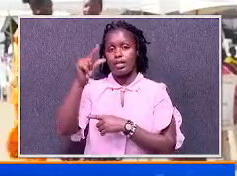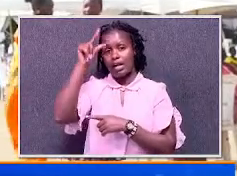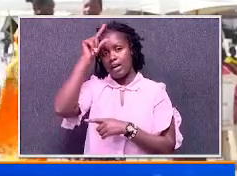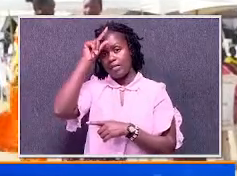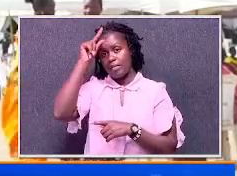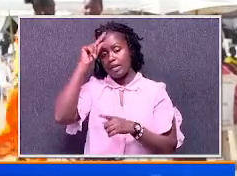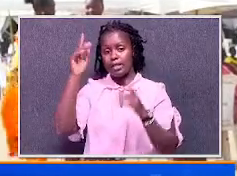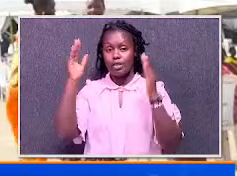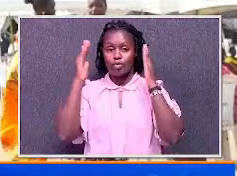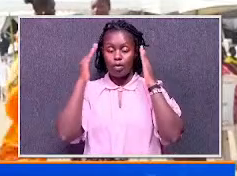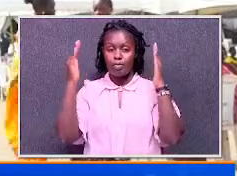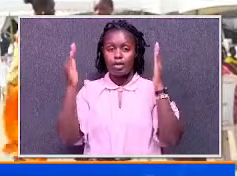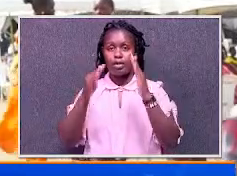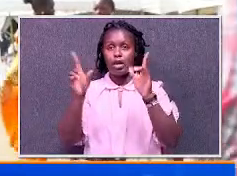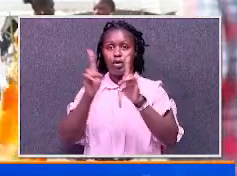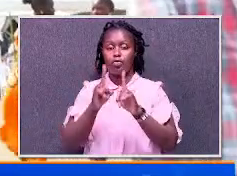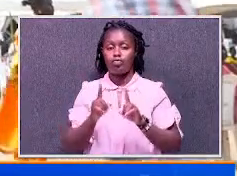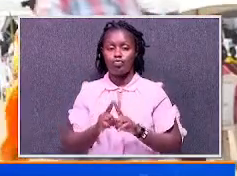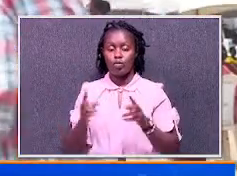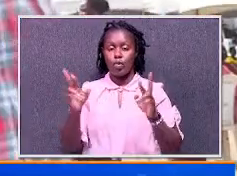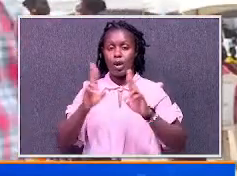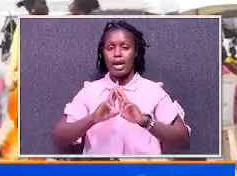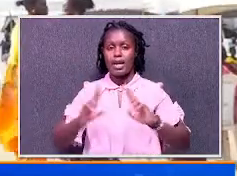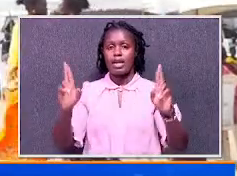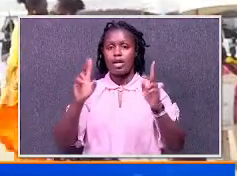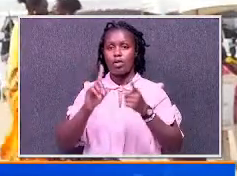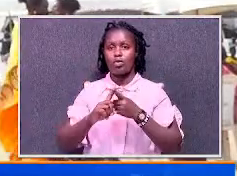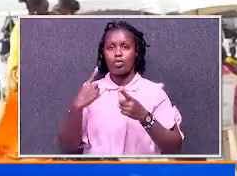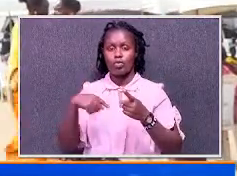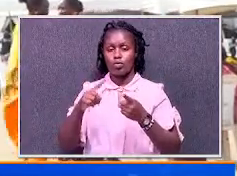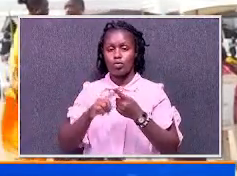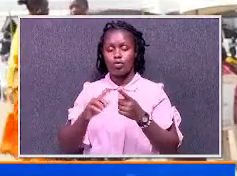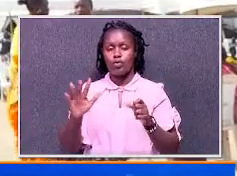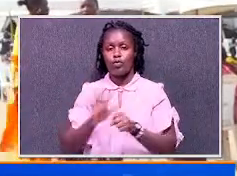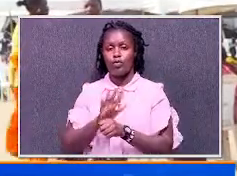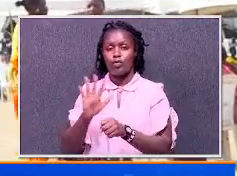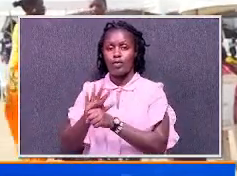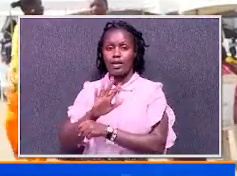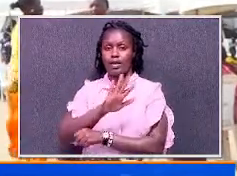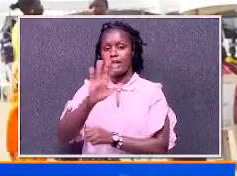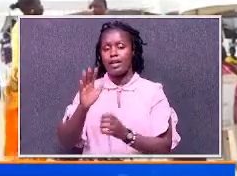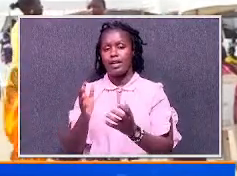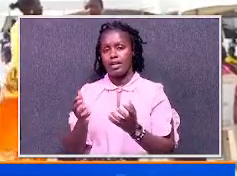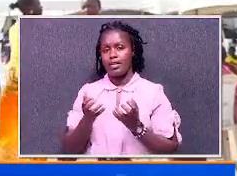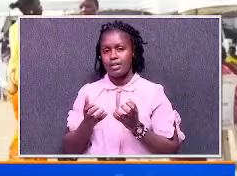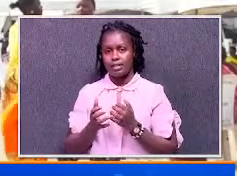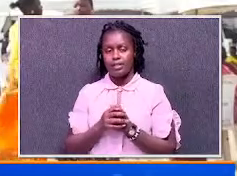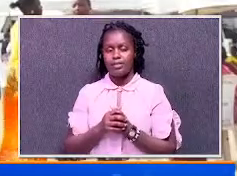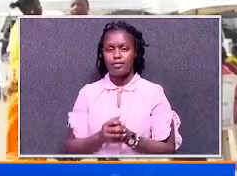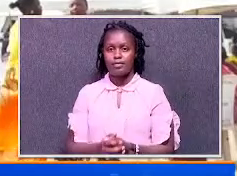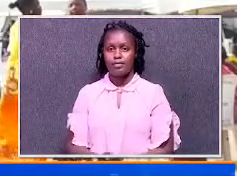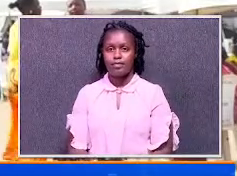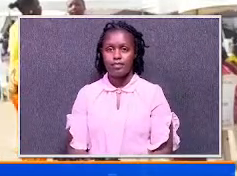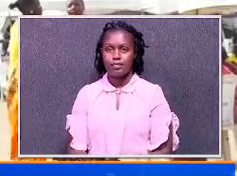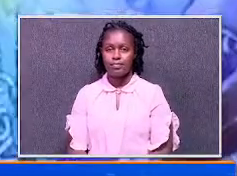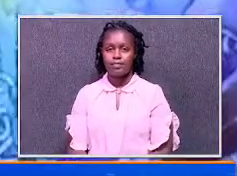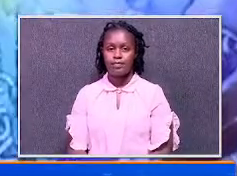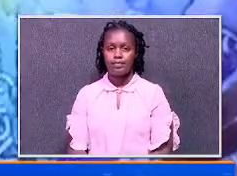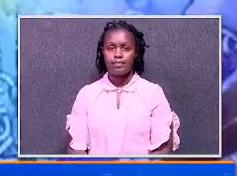is committed and focused to relook into their needs. Paul Monio, TV 47, Kwale